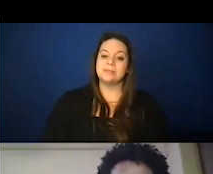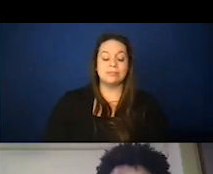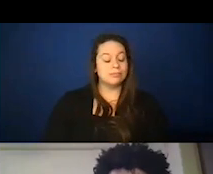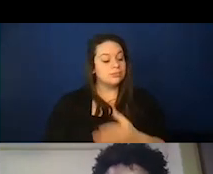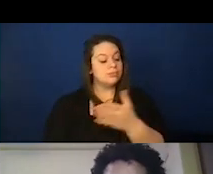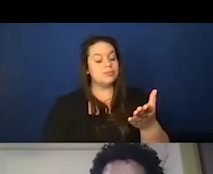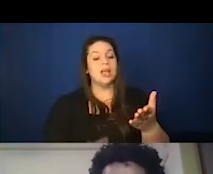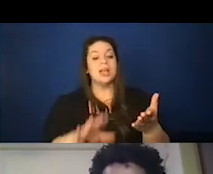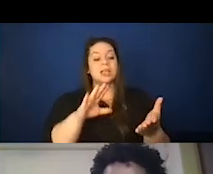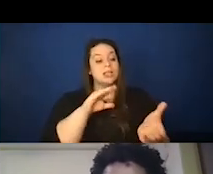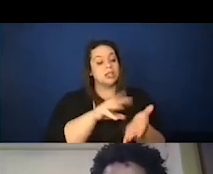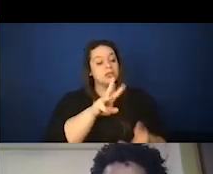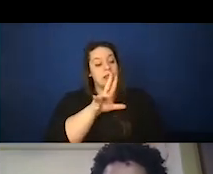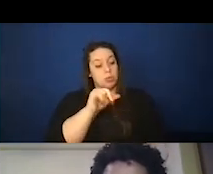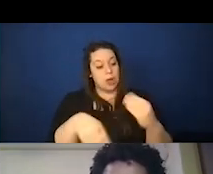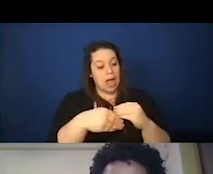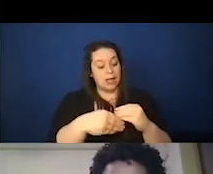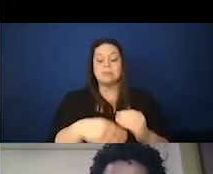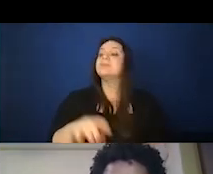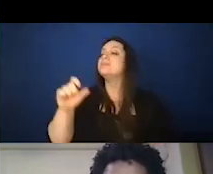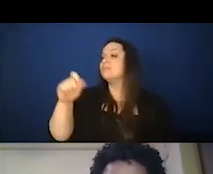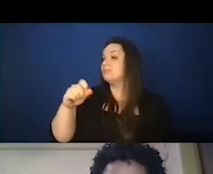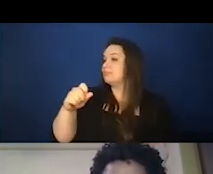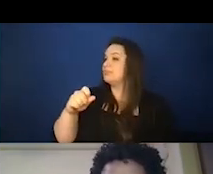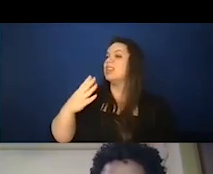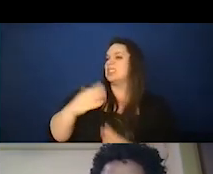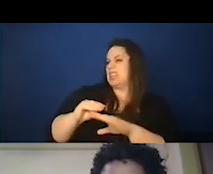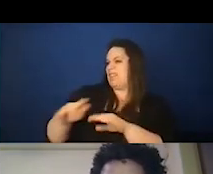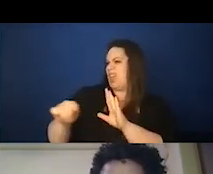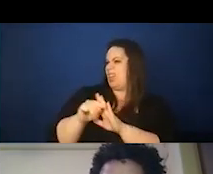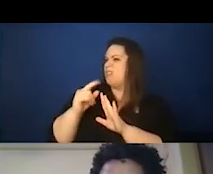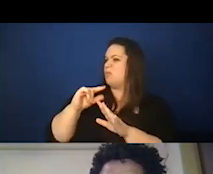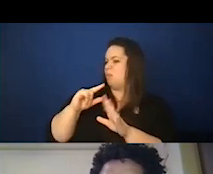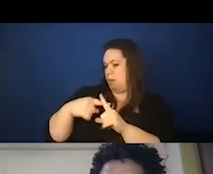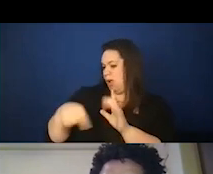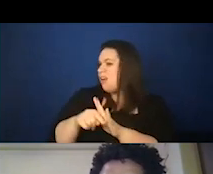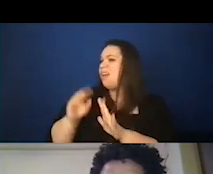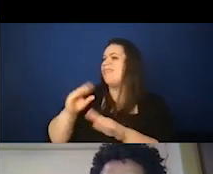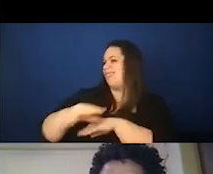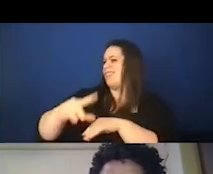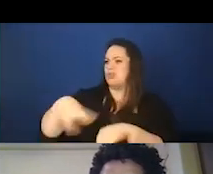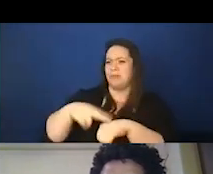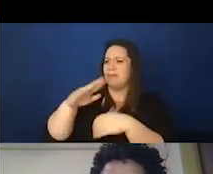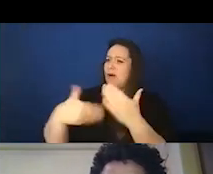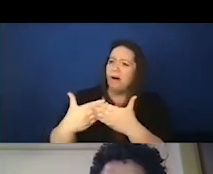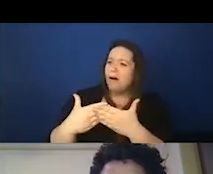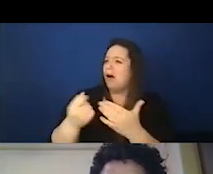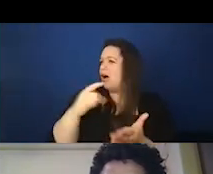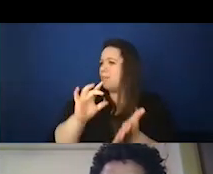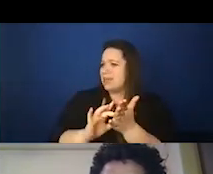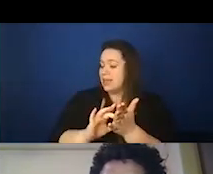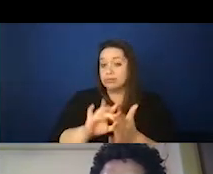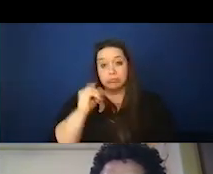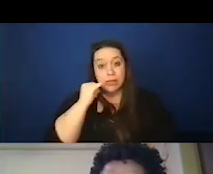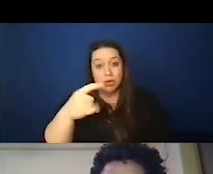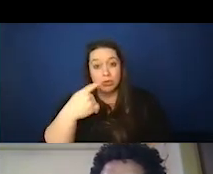target. Side effects are normal for all medications. Dr. Vasquez and I could give you an aspirin tonight, and